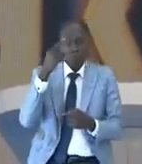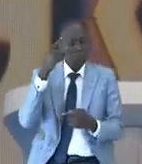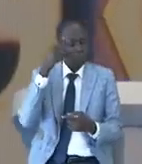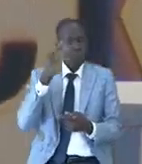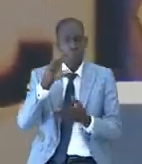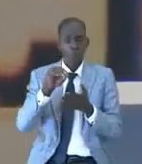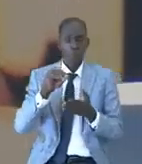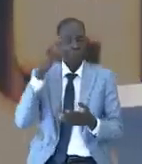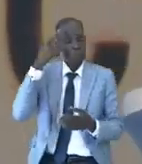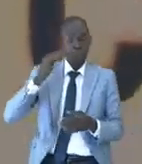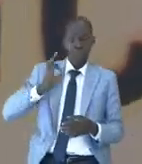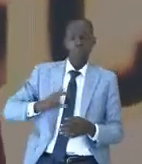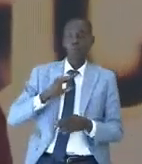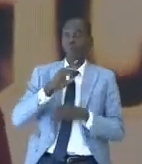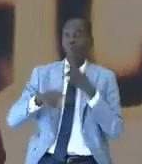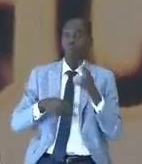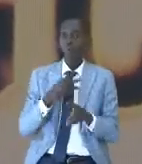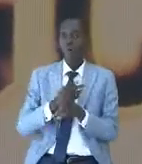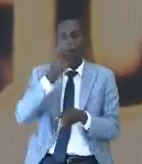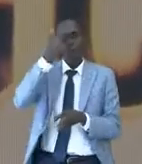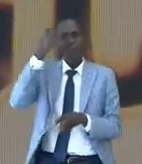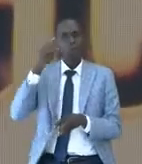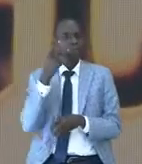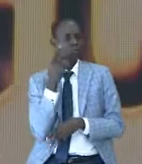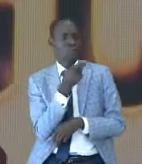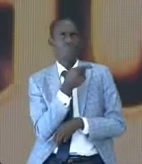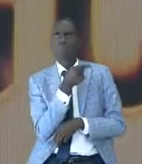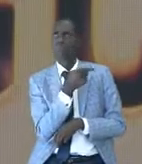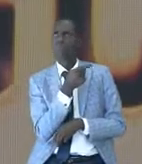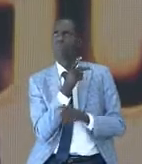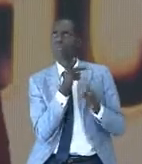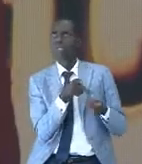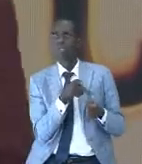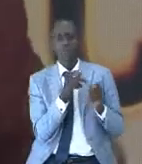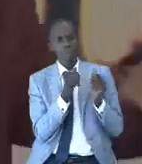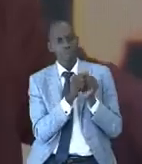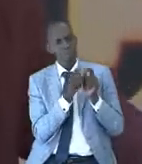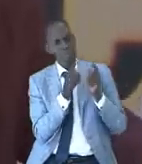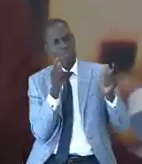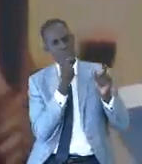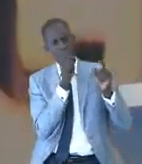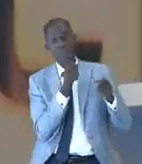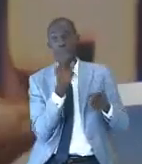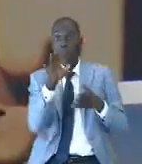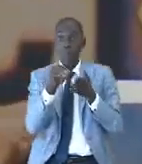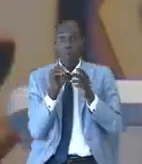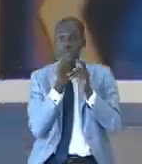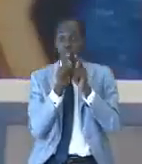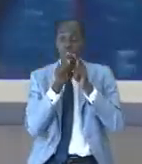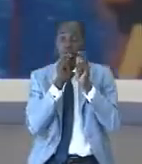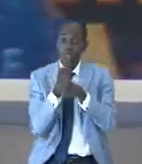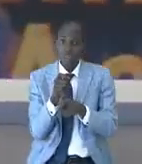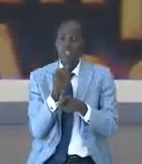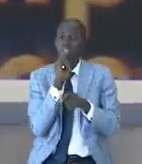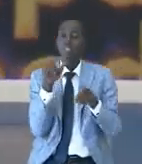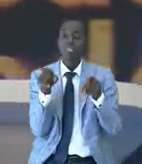humanity because you've seen that person with that other gift. Your gift is as good